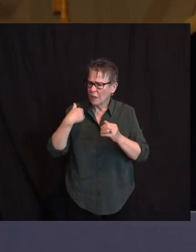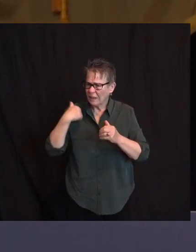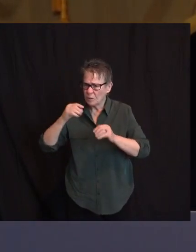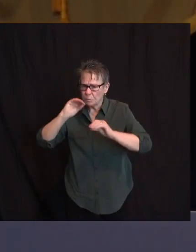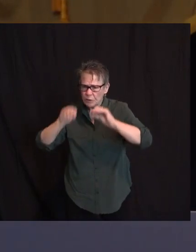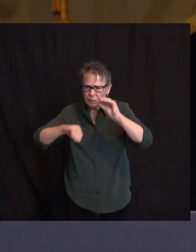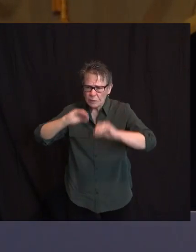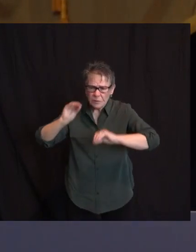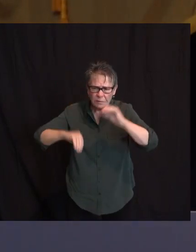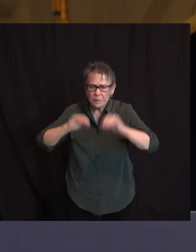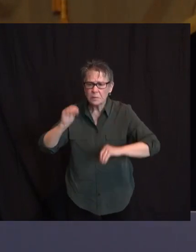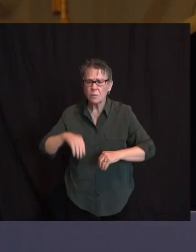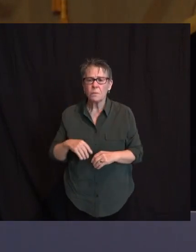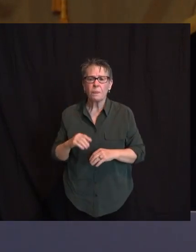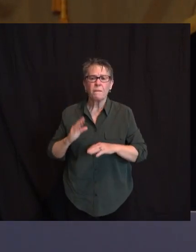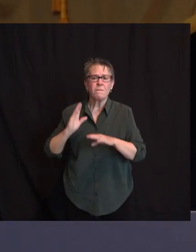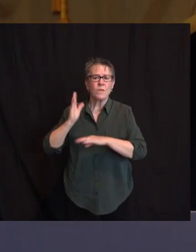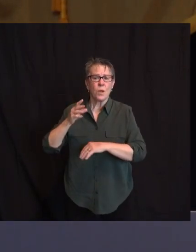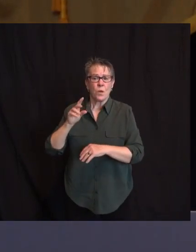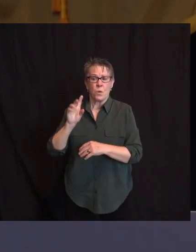1,504, at this point,